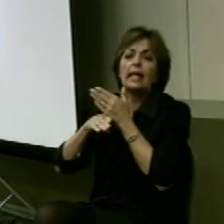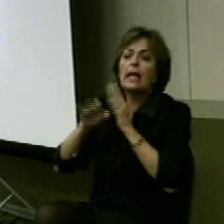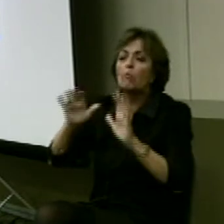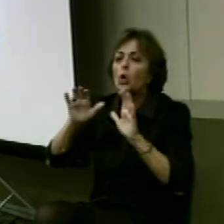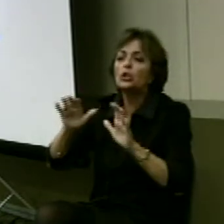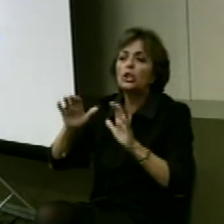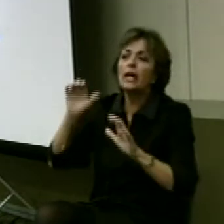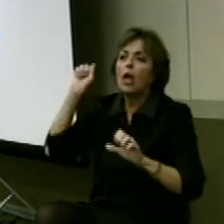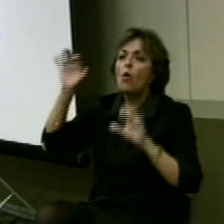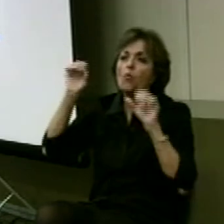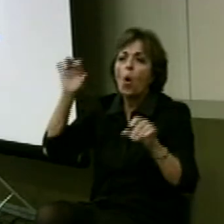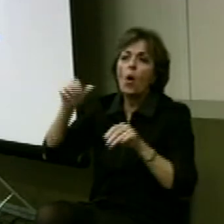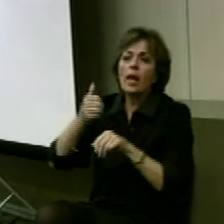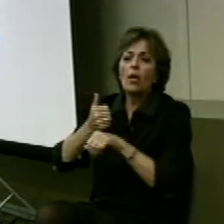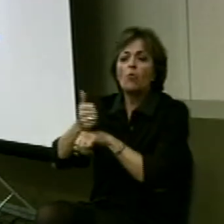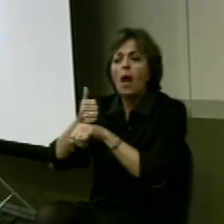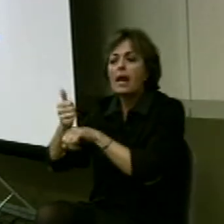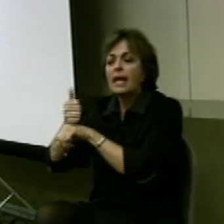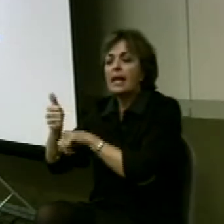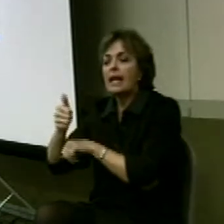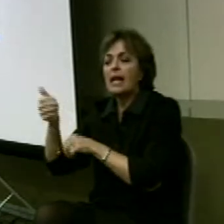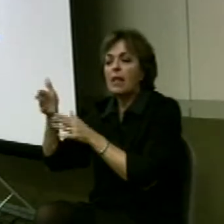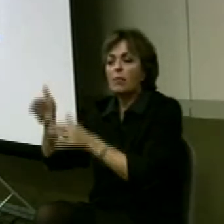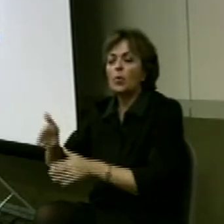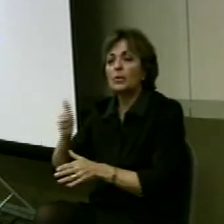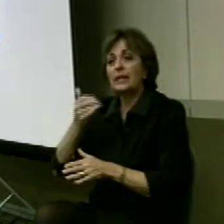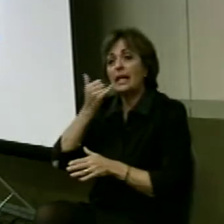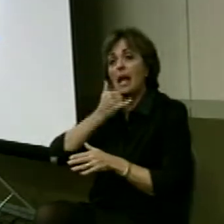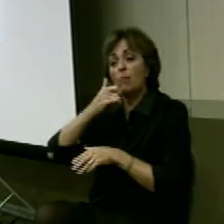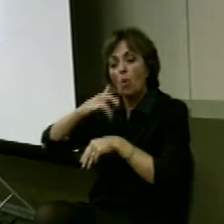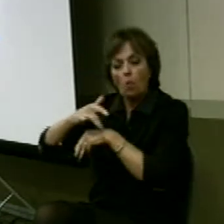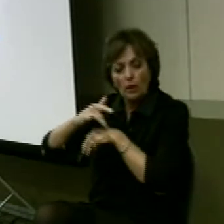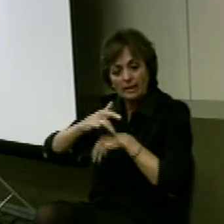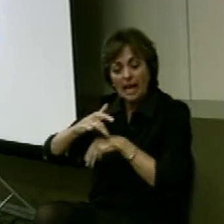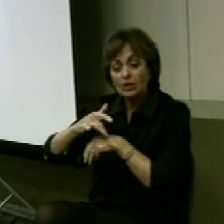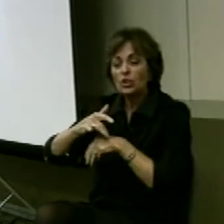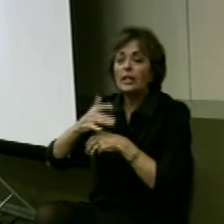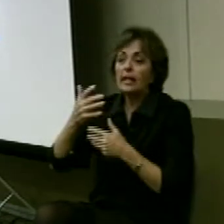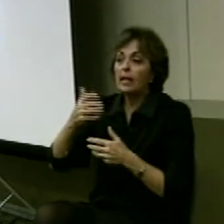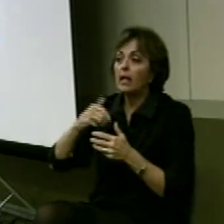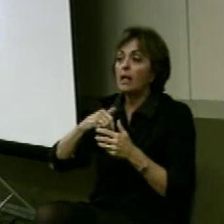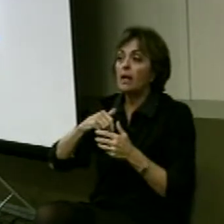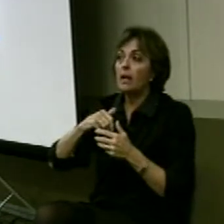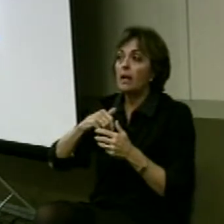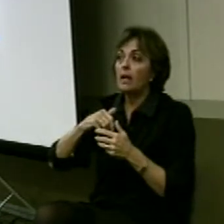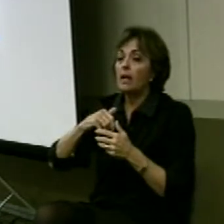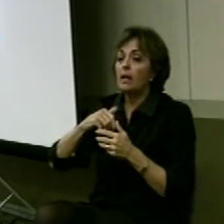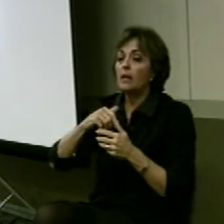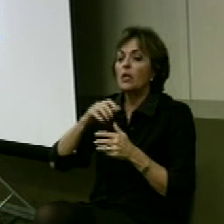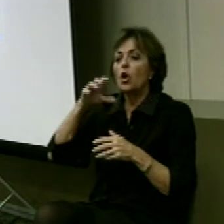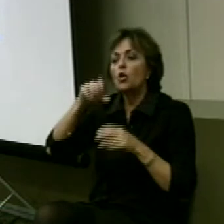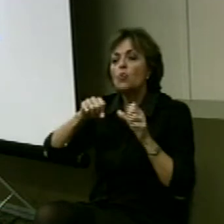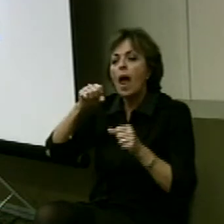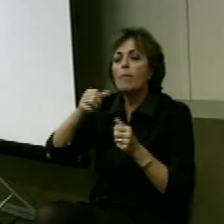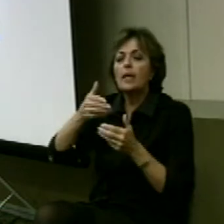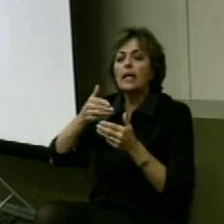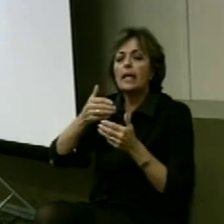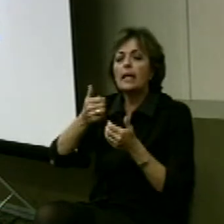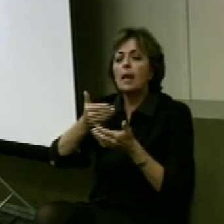was hitting, punching, kicking, pushing, throwing, or threatening another person. Inappropriate touching